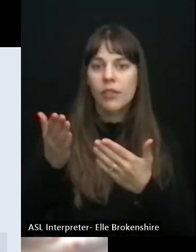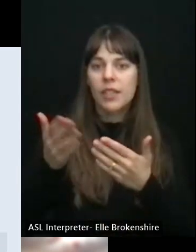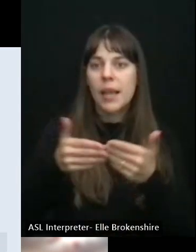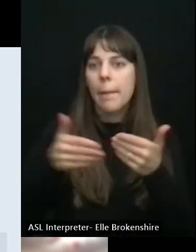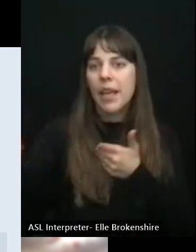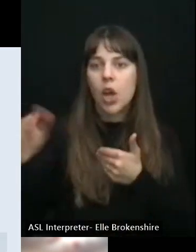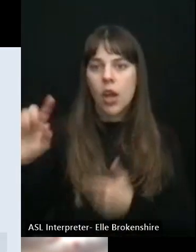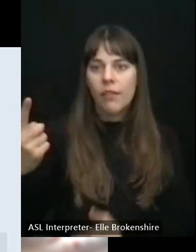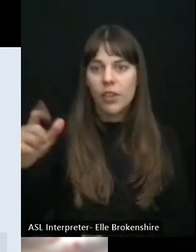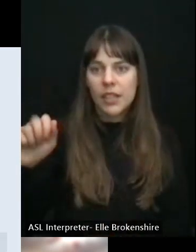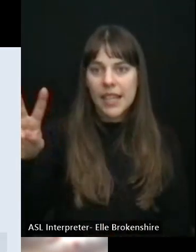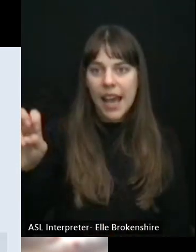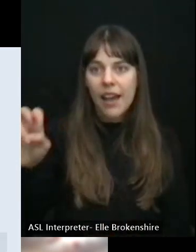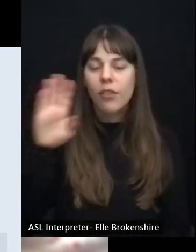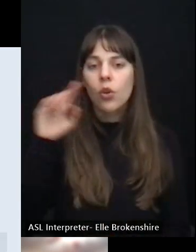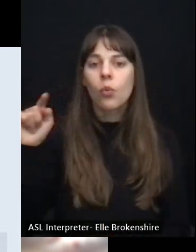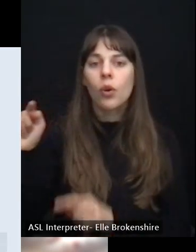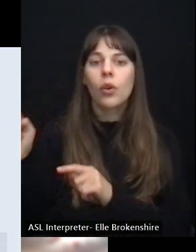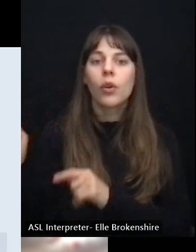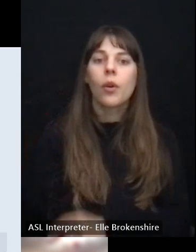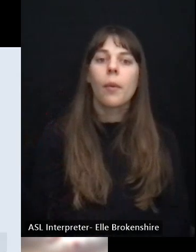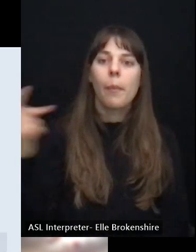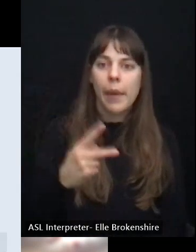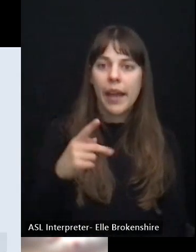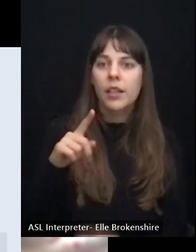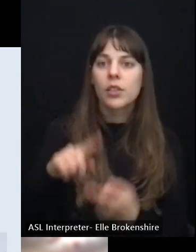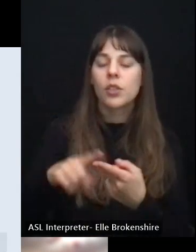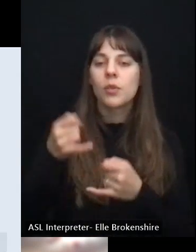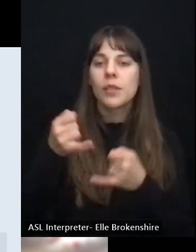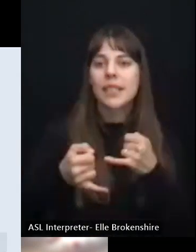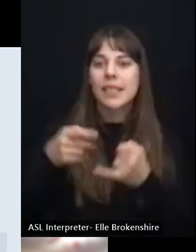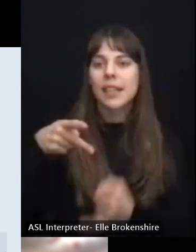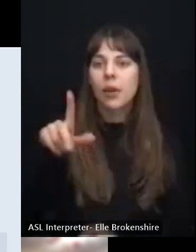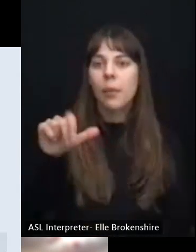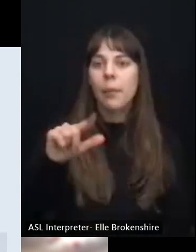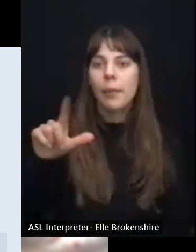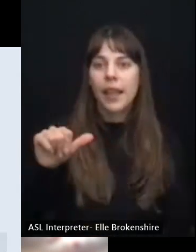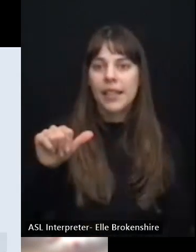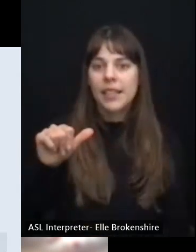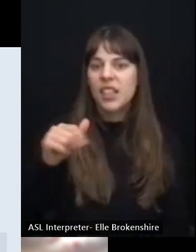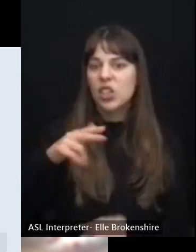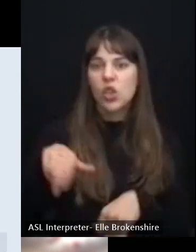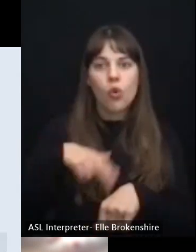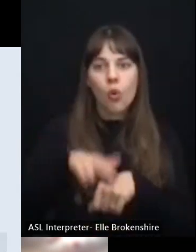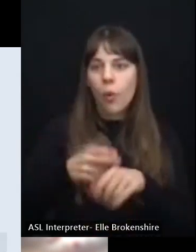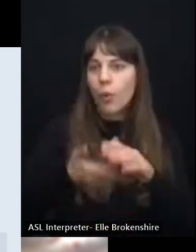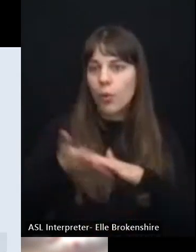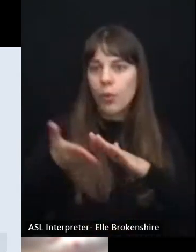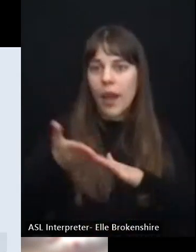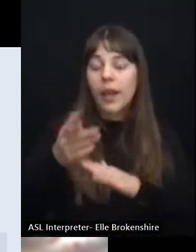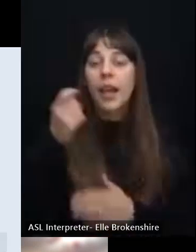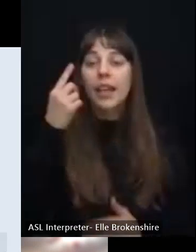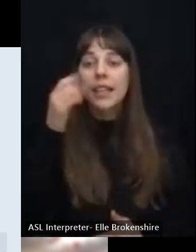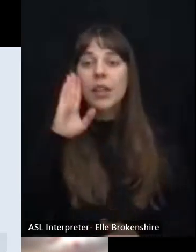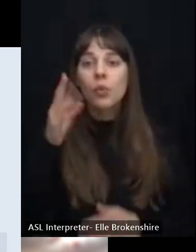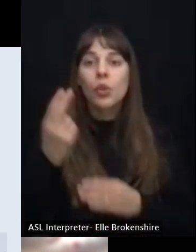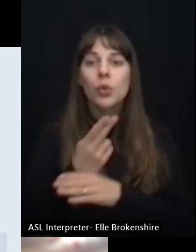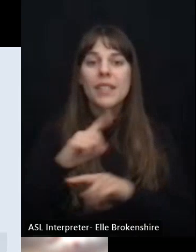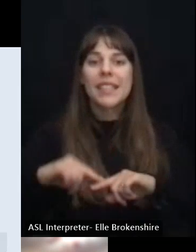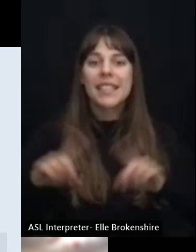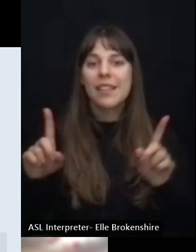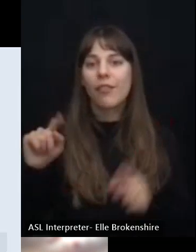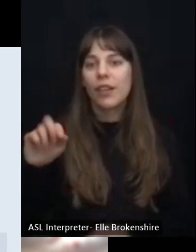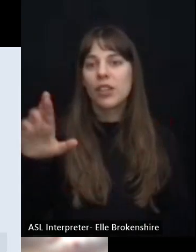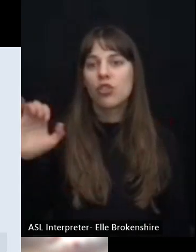normal operation, but it will use a different set of tracks known as the Penn Station Spur, which then goes over to the